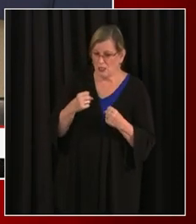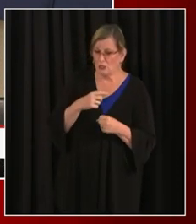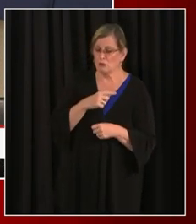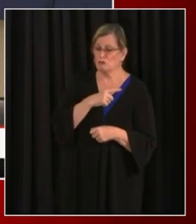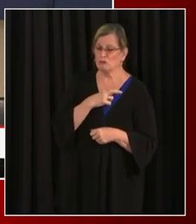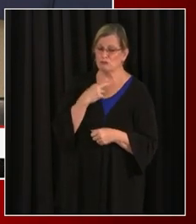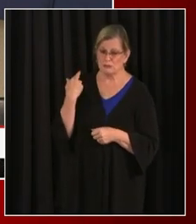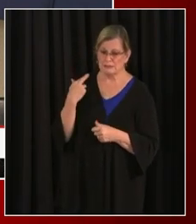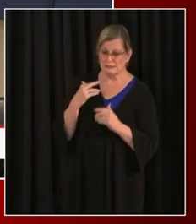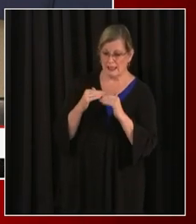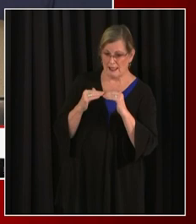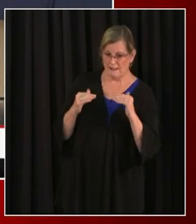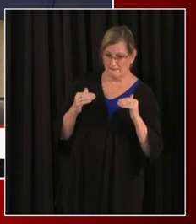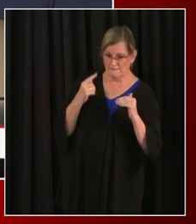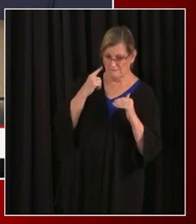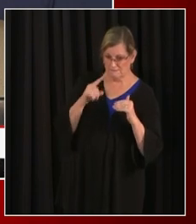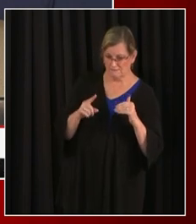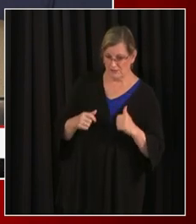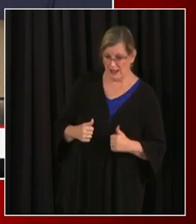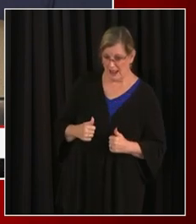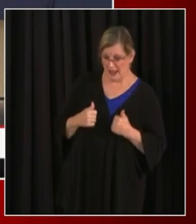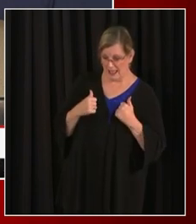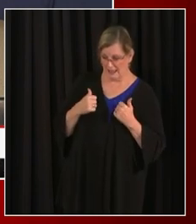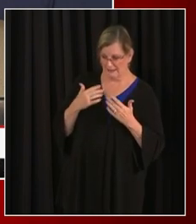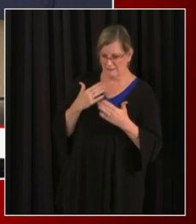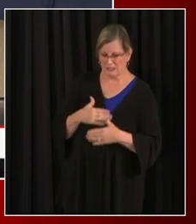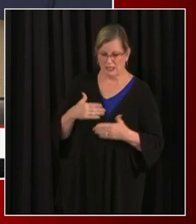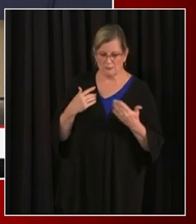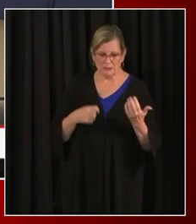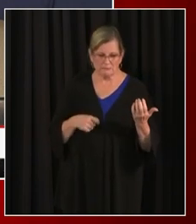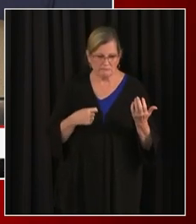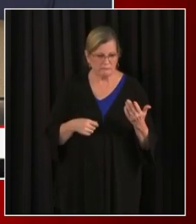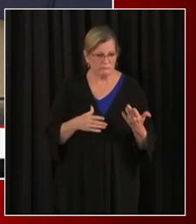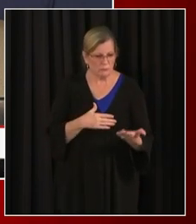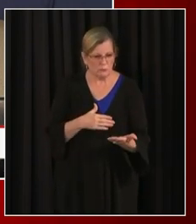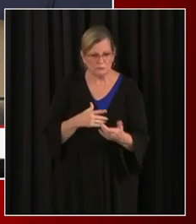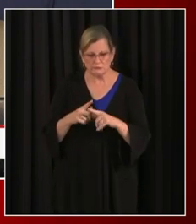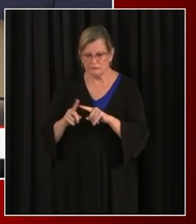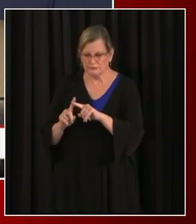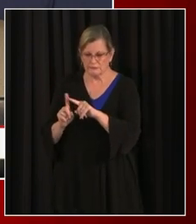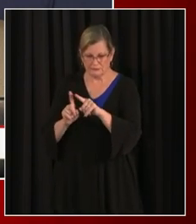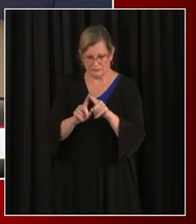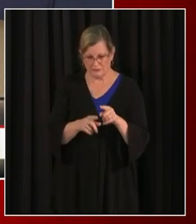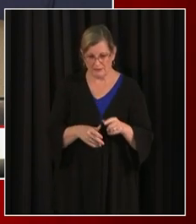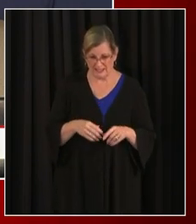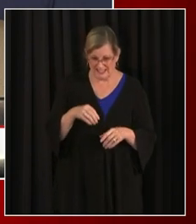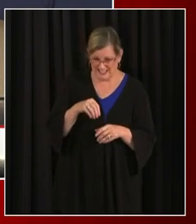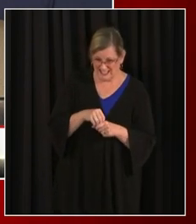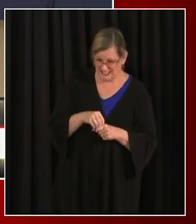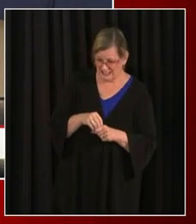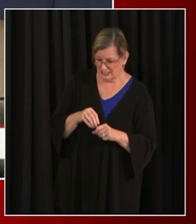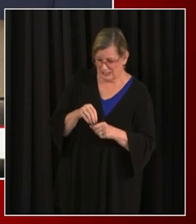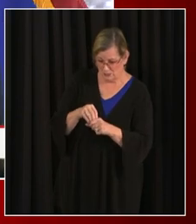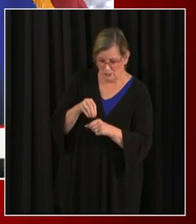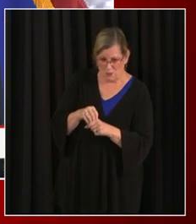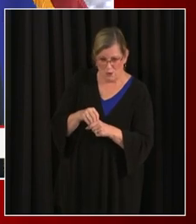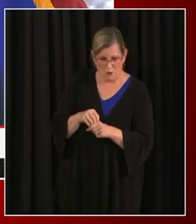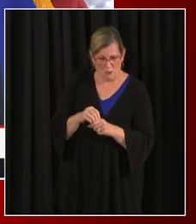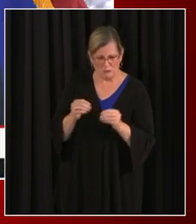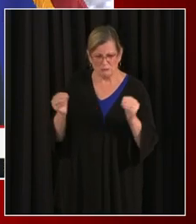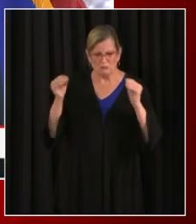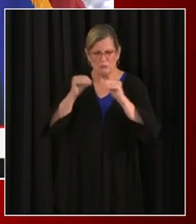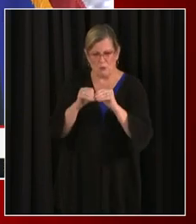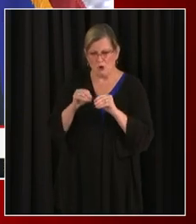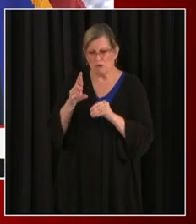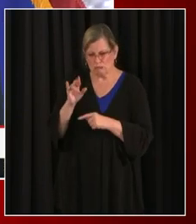live entertainment as we began, or as we are instituting this pilot, indoor venues are not surprisingly more risky. And so we looked